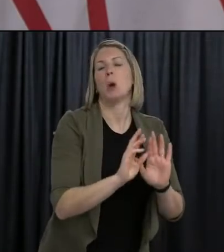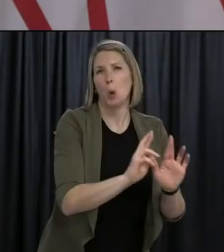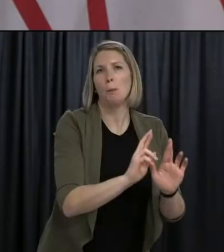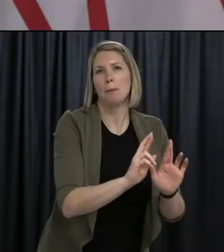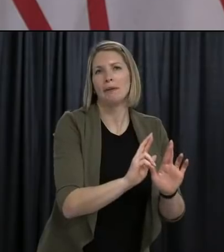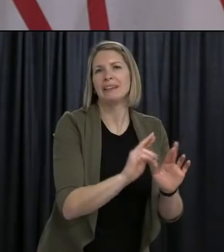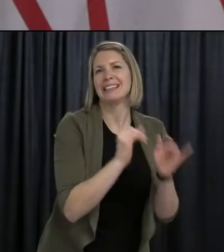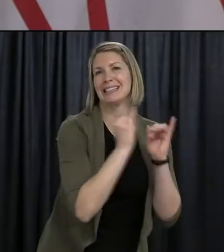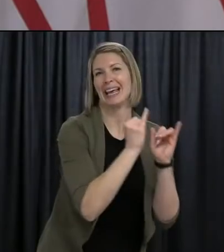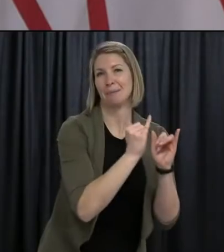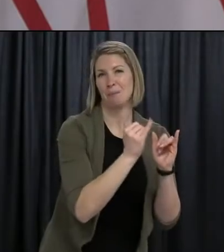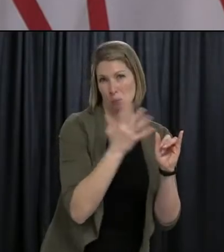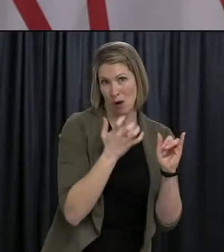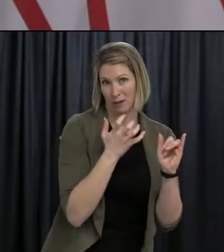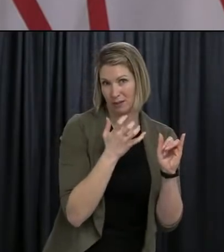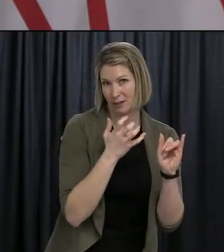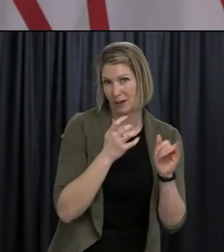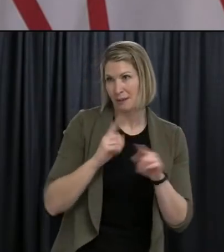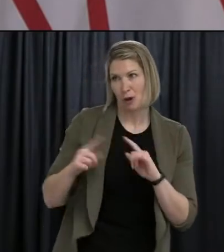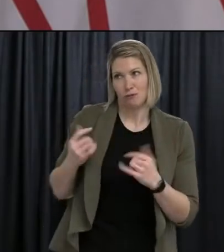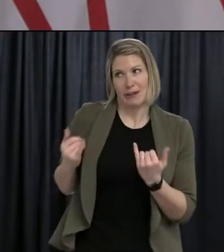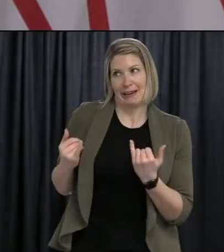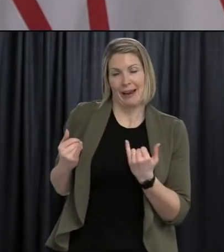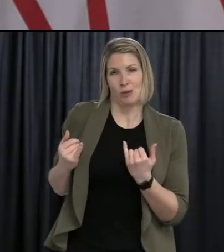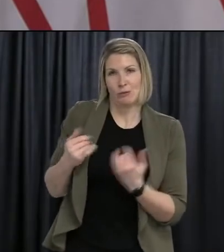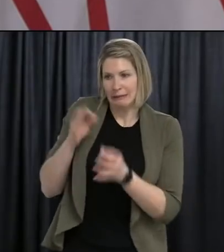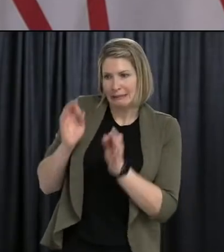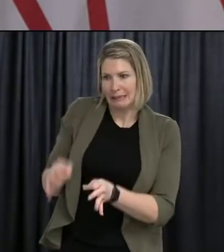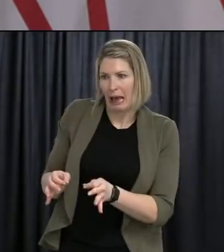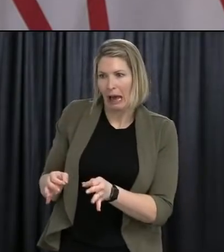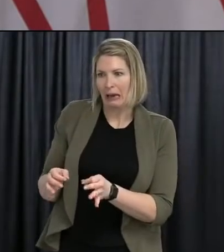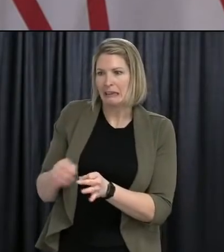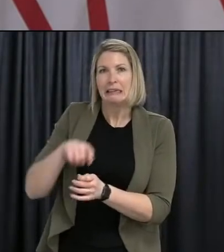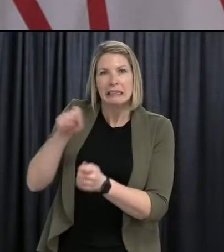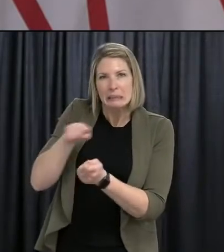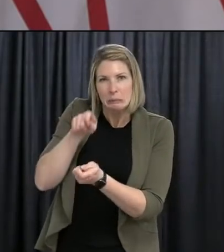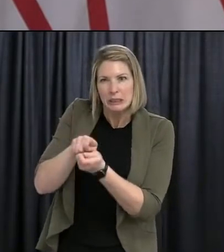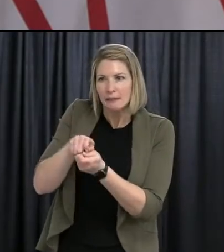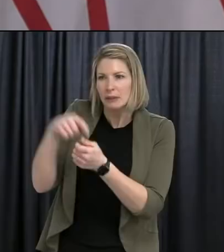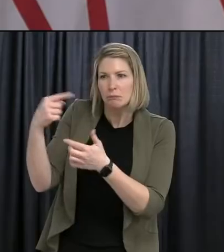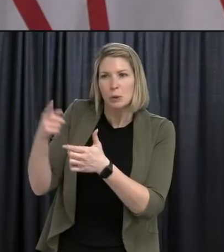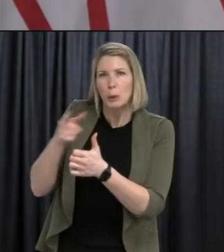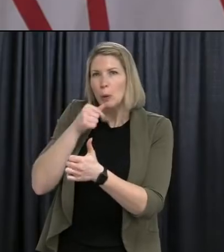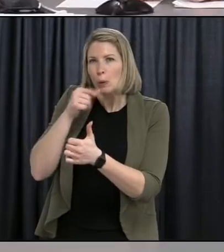say that definitively at this time. I understand. Thank you so much.